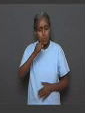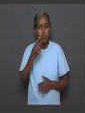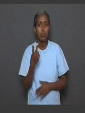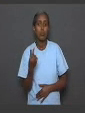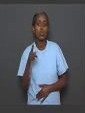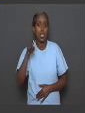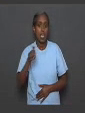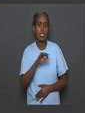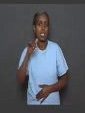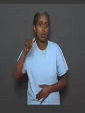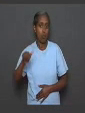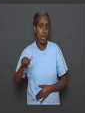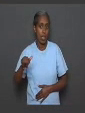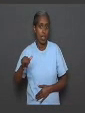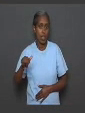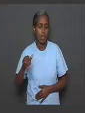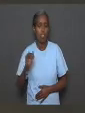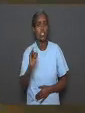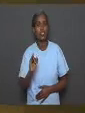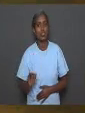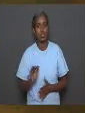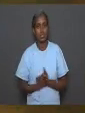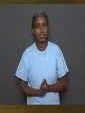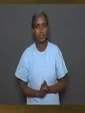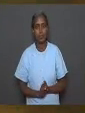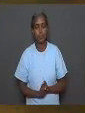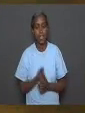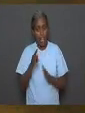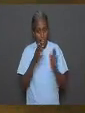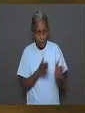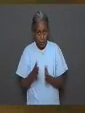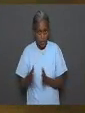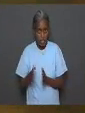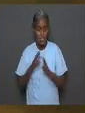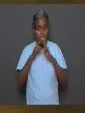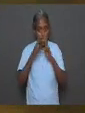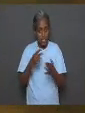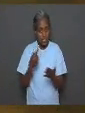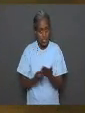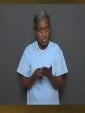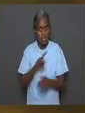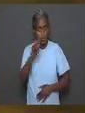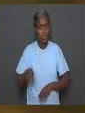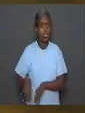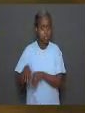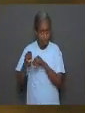x and y are integers. Are you ready to answer this question,